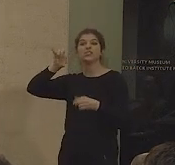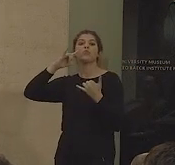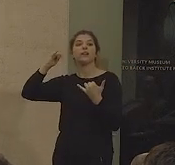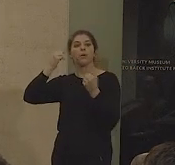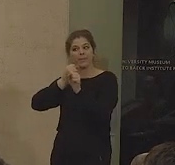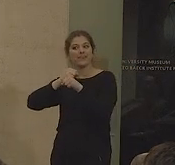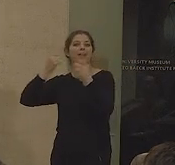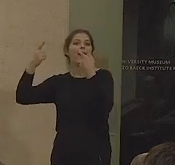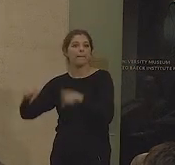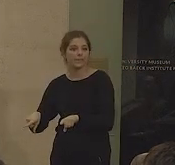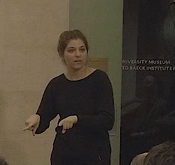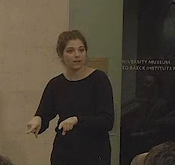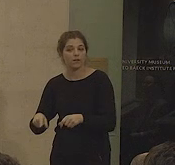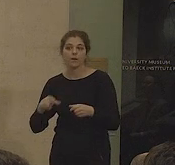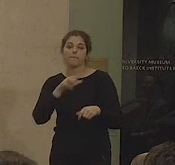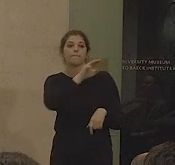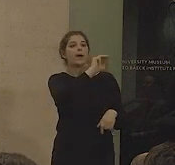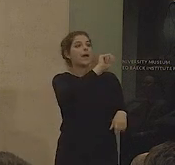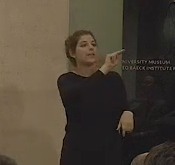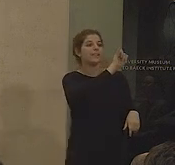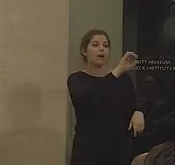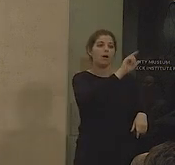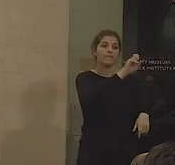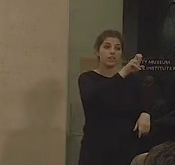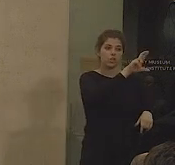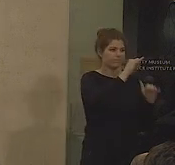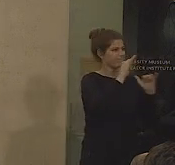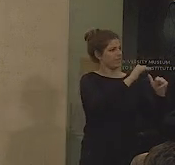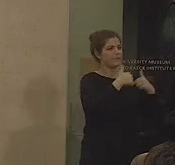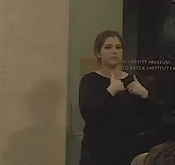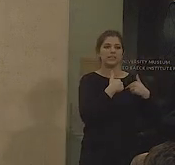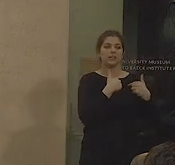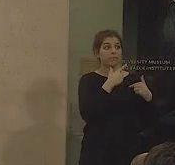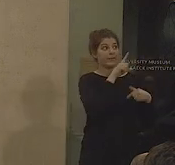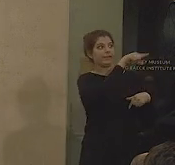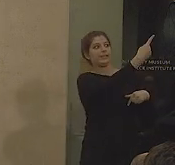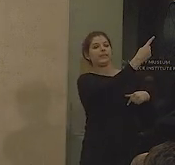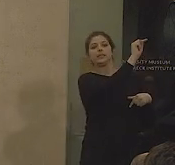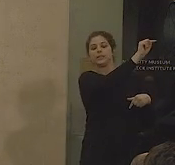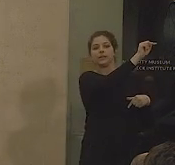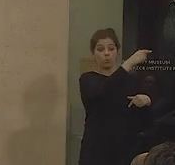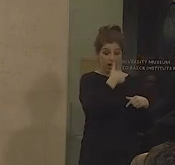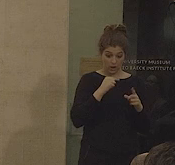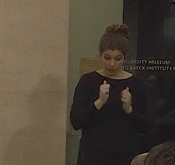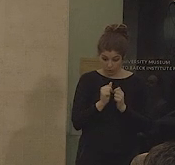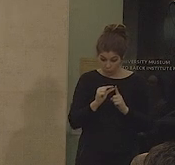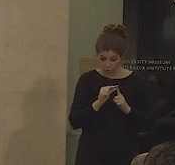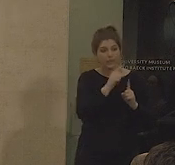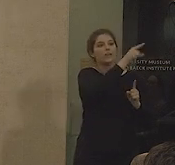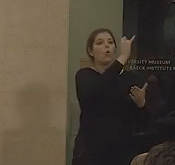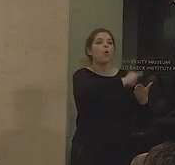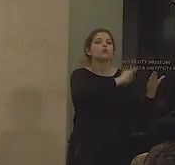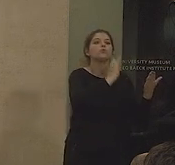accomplished. You know, Manny Oliver, he's very much like me, only he does what I do with words, he does with